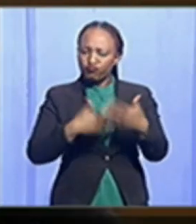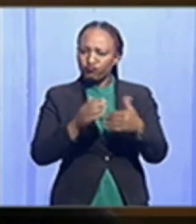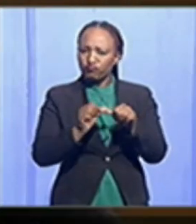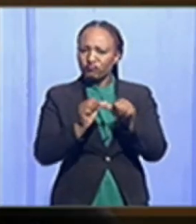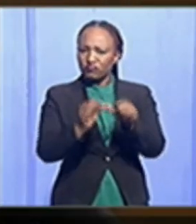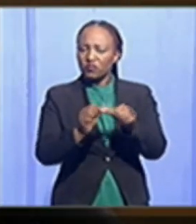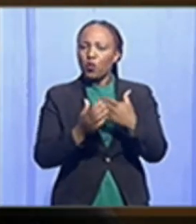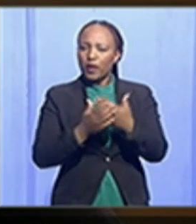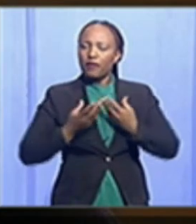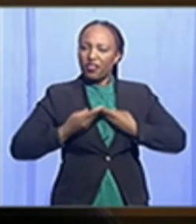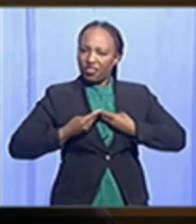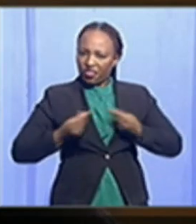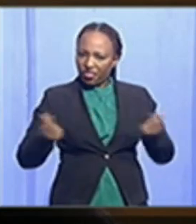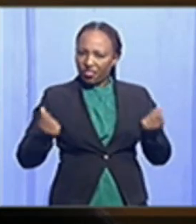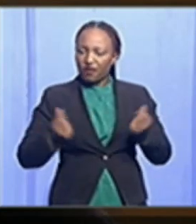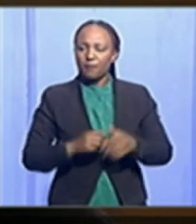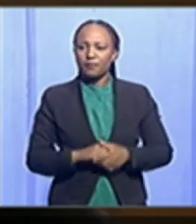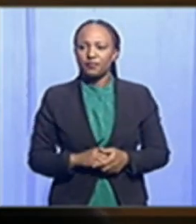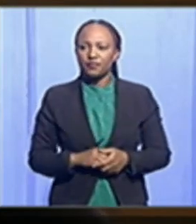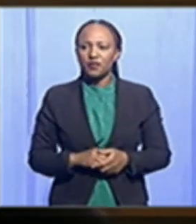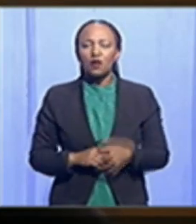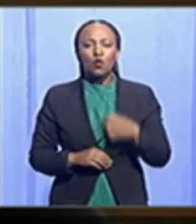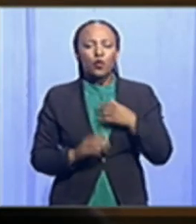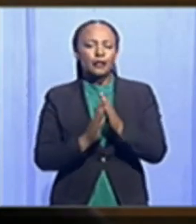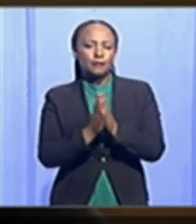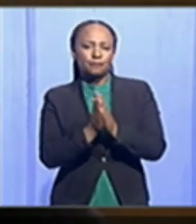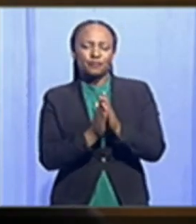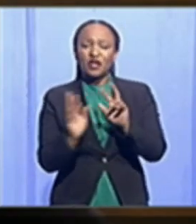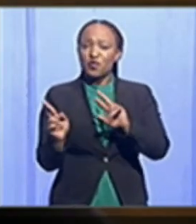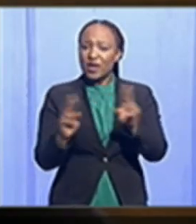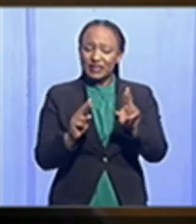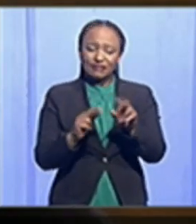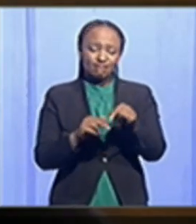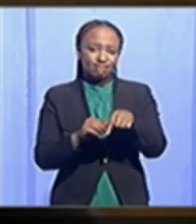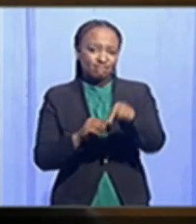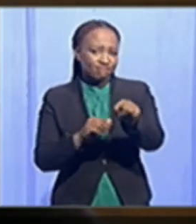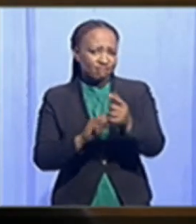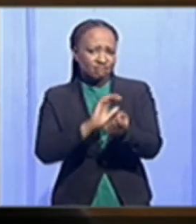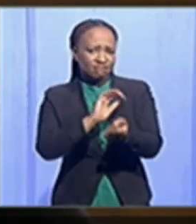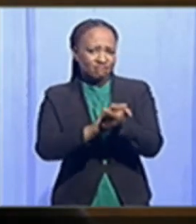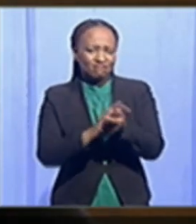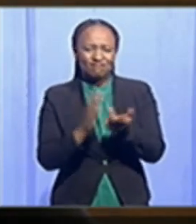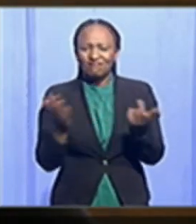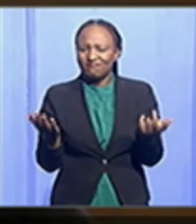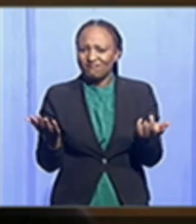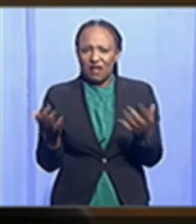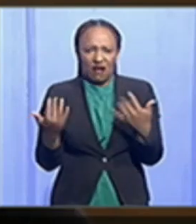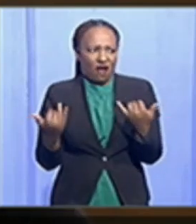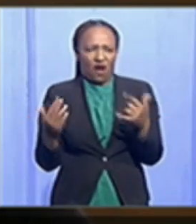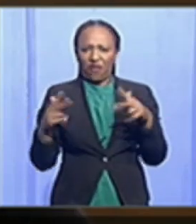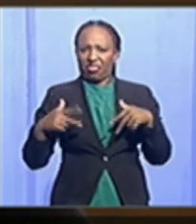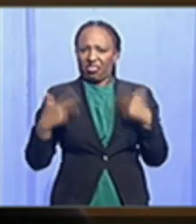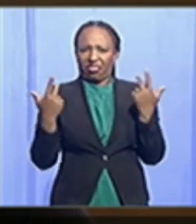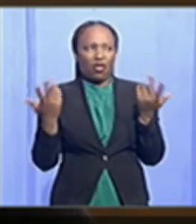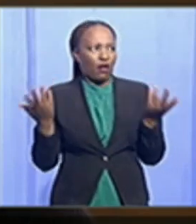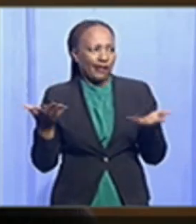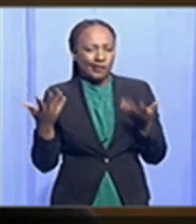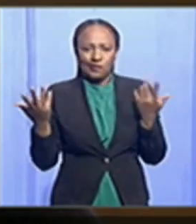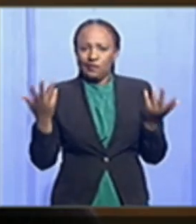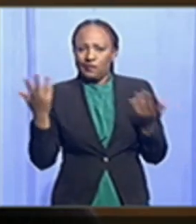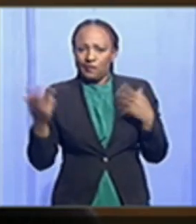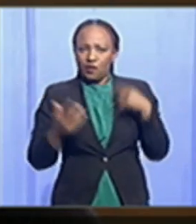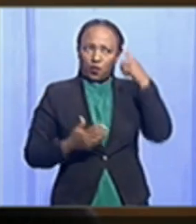all prepared for today. We prepared for what's coming. And now we just been left hanging again, once again, you understand?